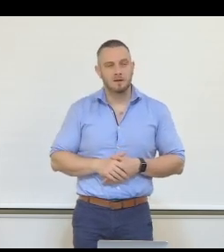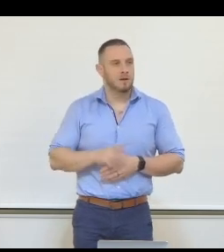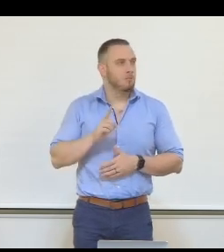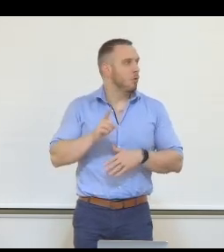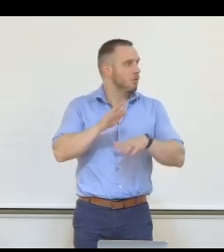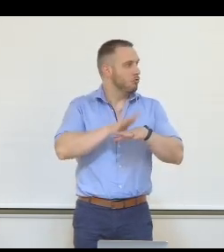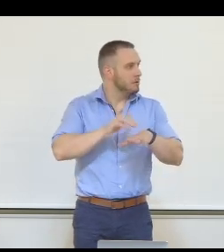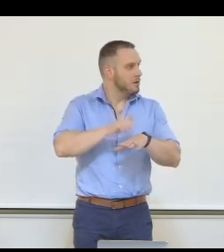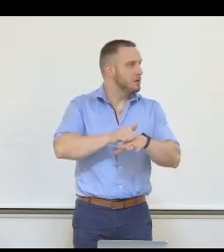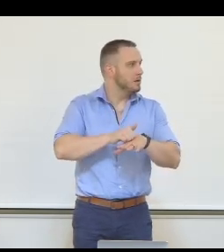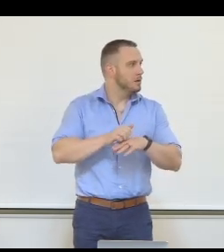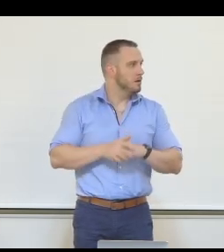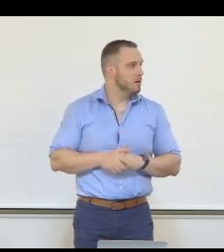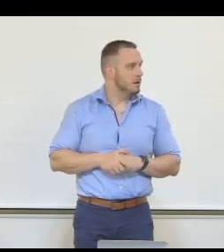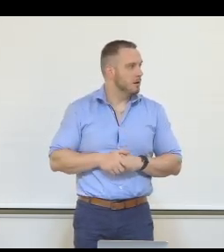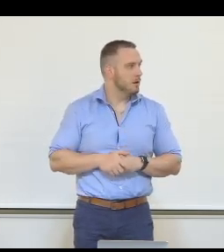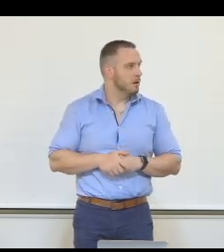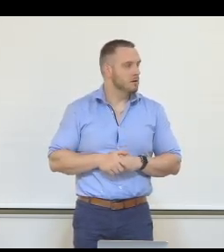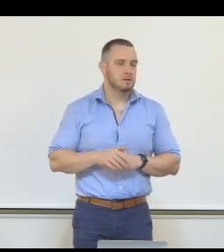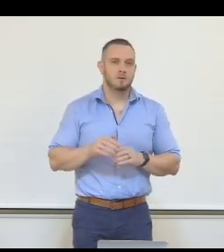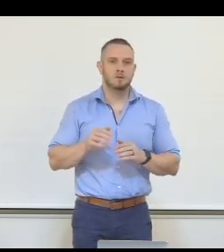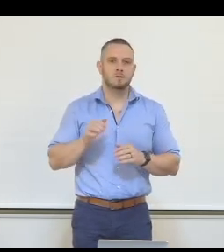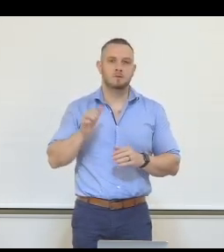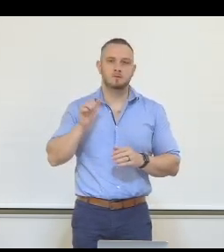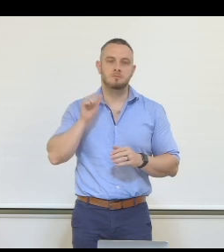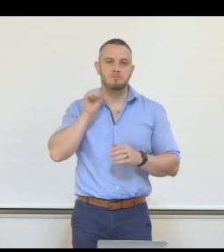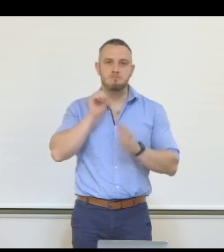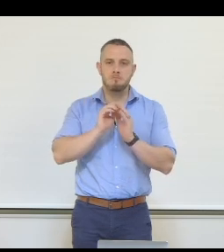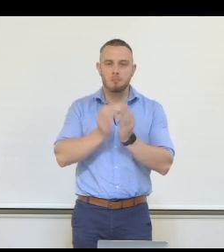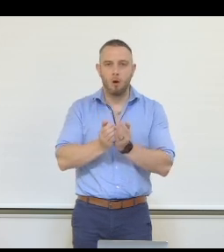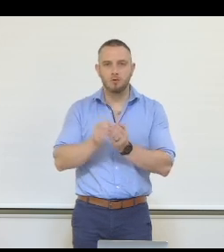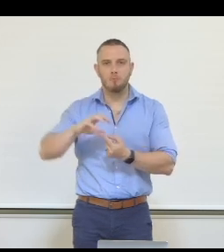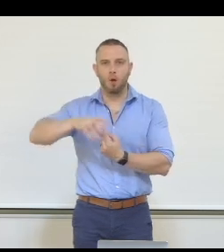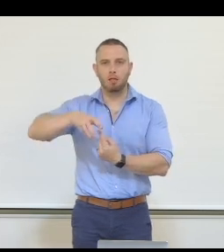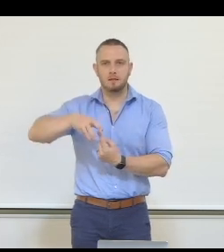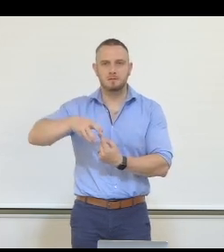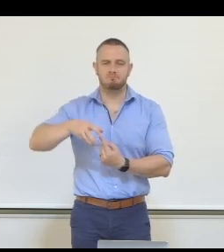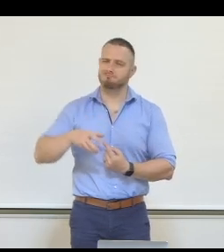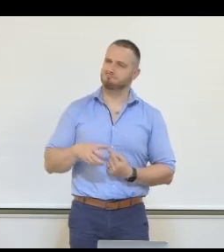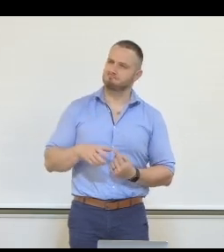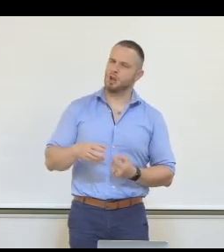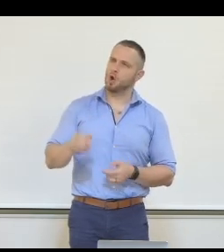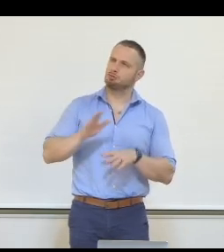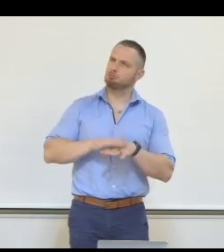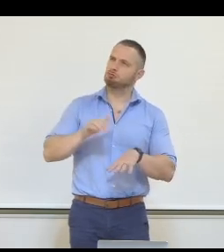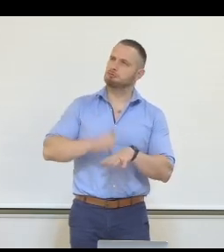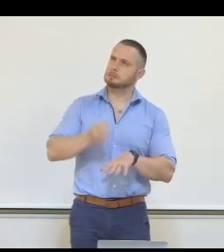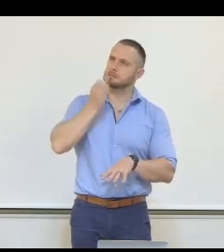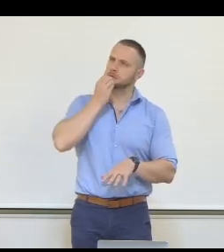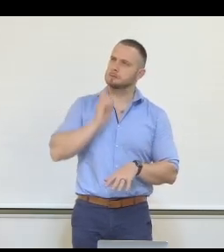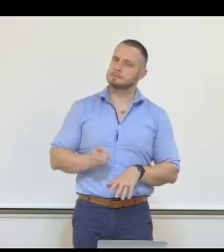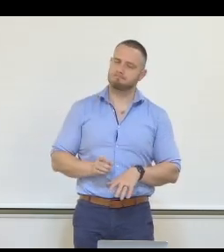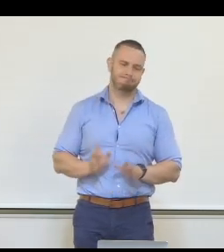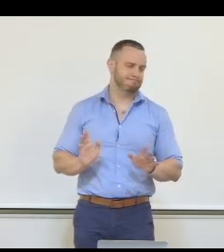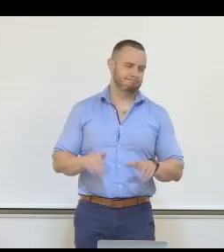for Christmas, it was meatballs and broccoli. Not the most Christmassy meal that I ever